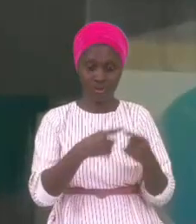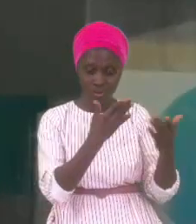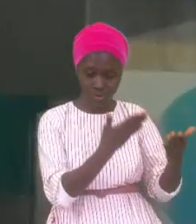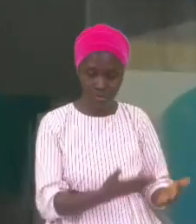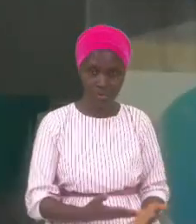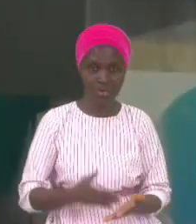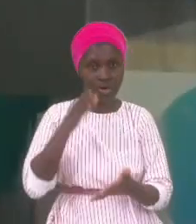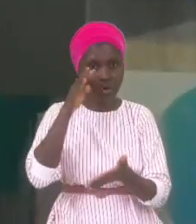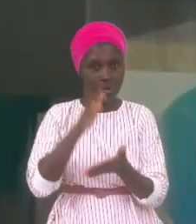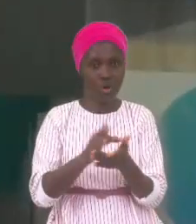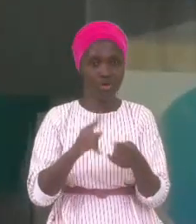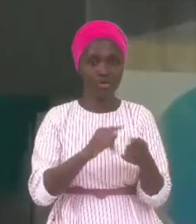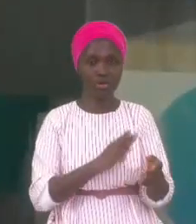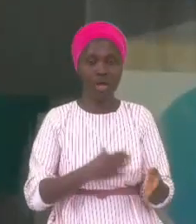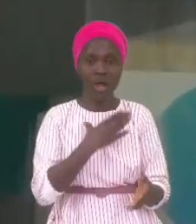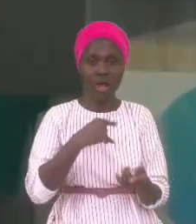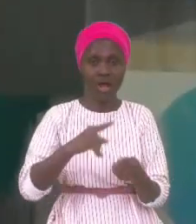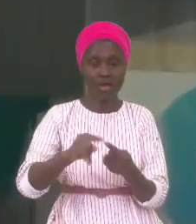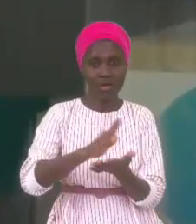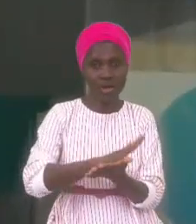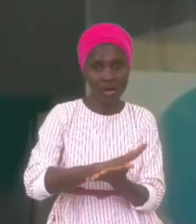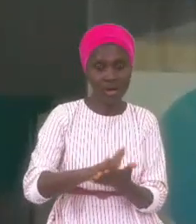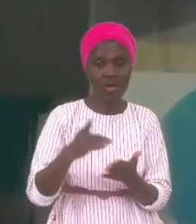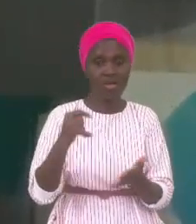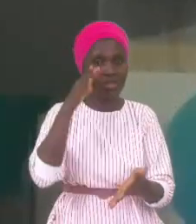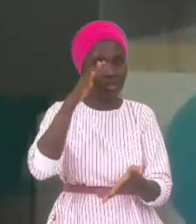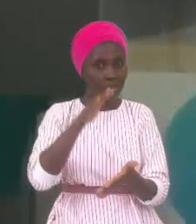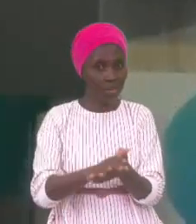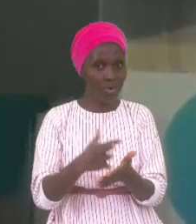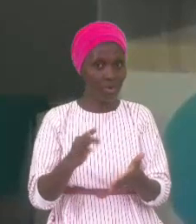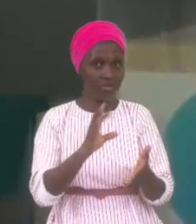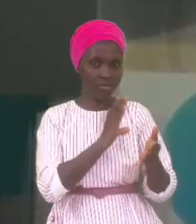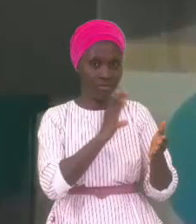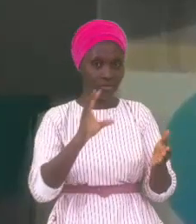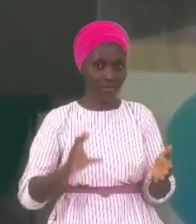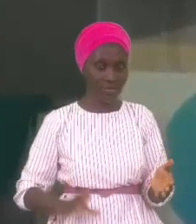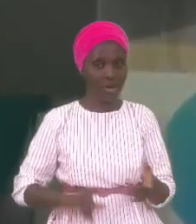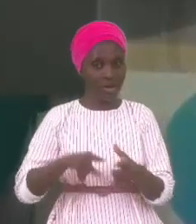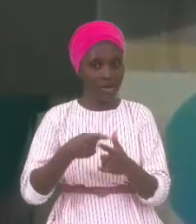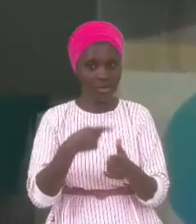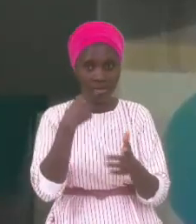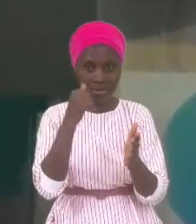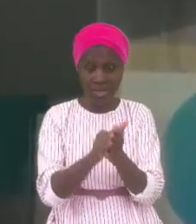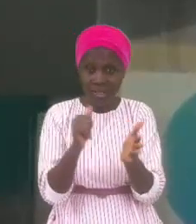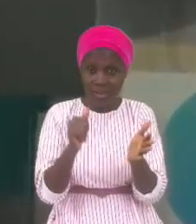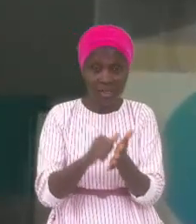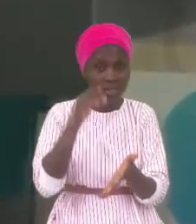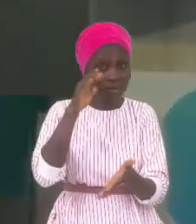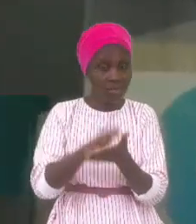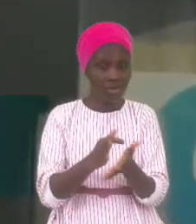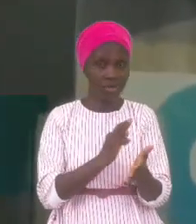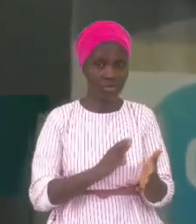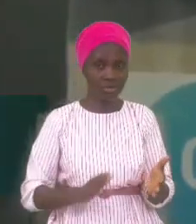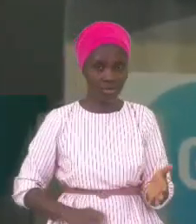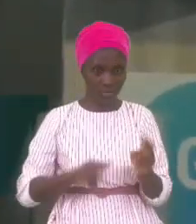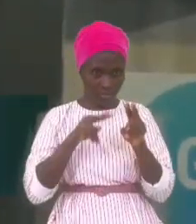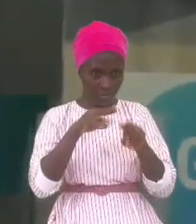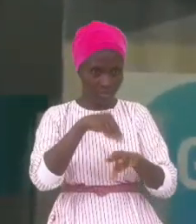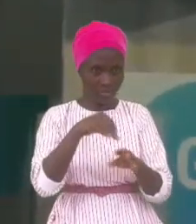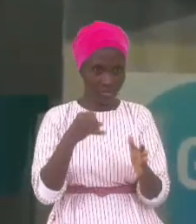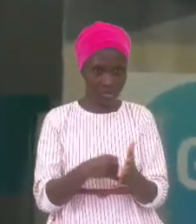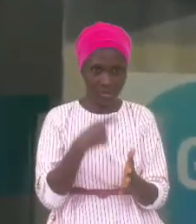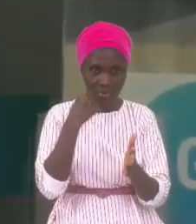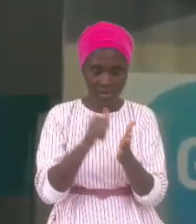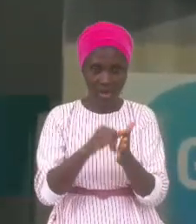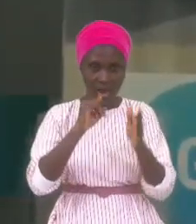and to wash the bride of Christ, and then present that bride of Christ. Look at it. It says, I am